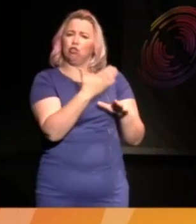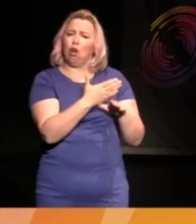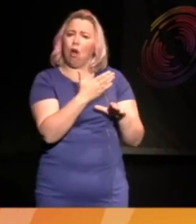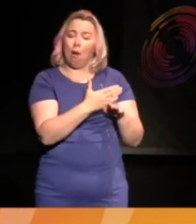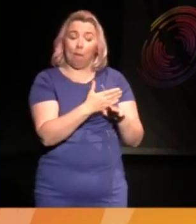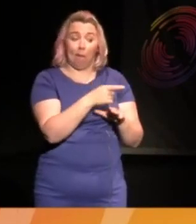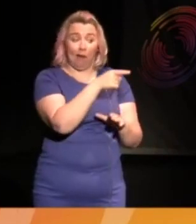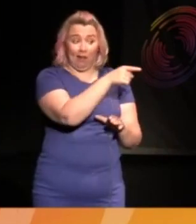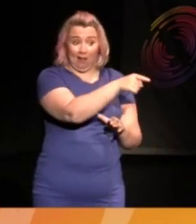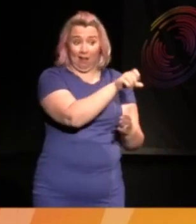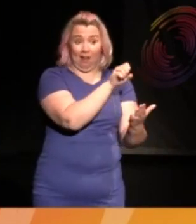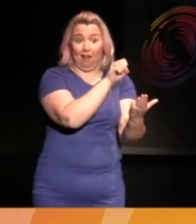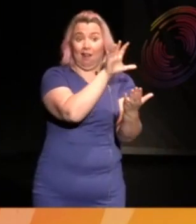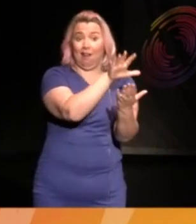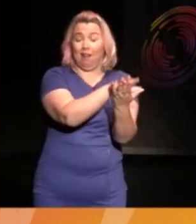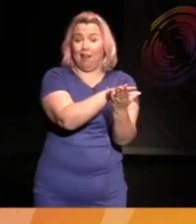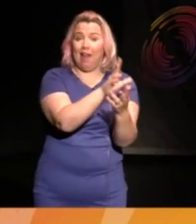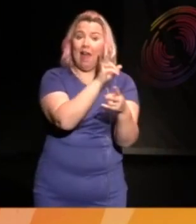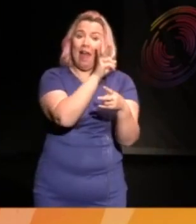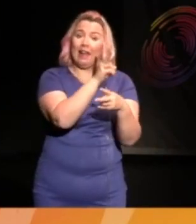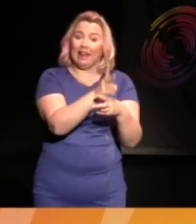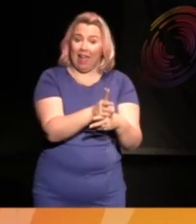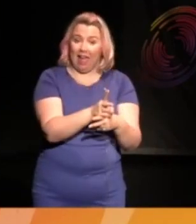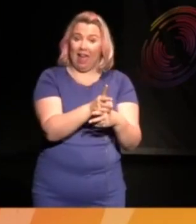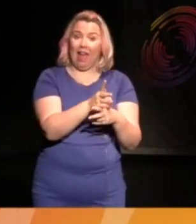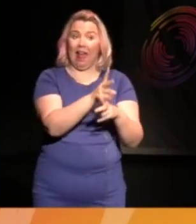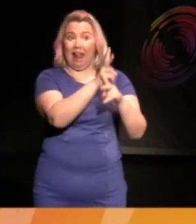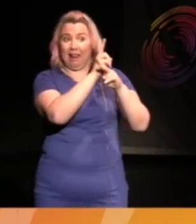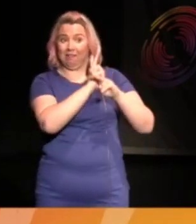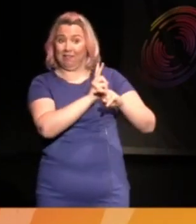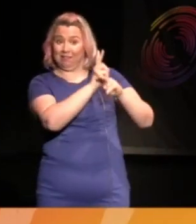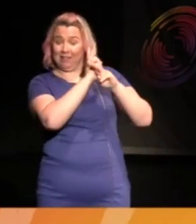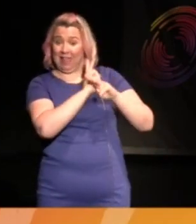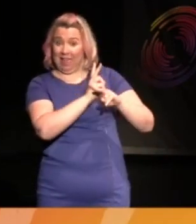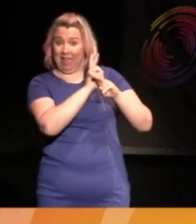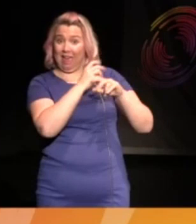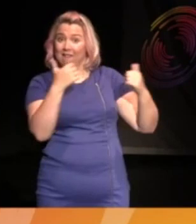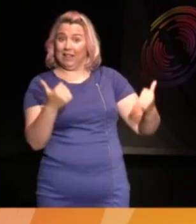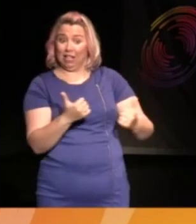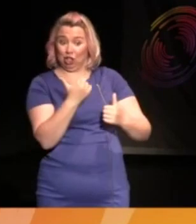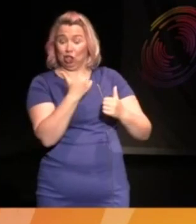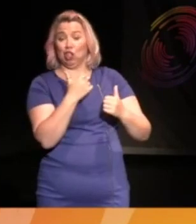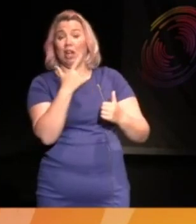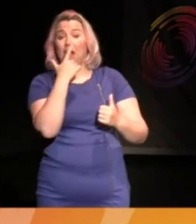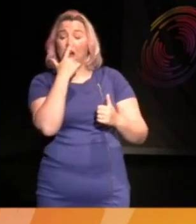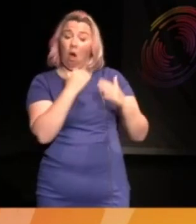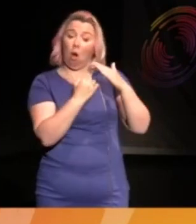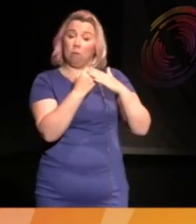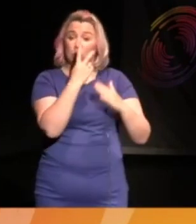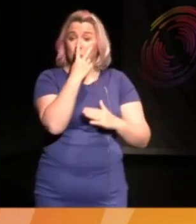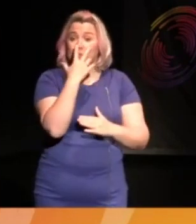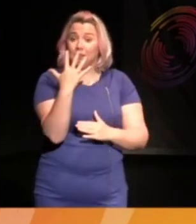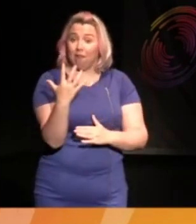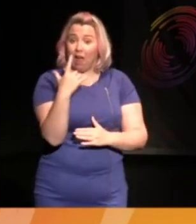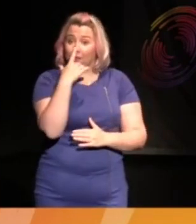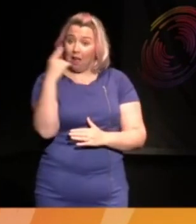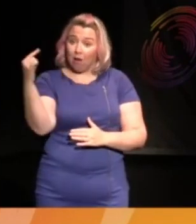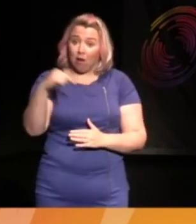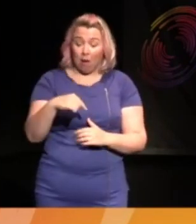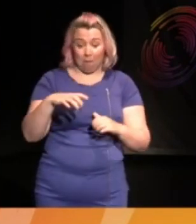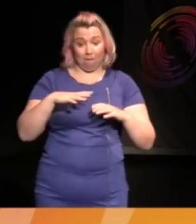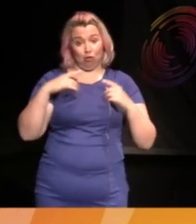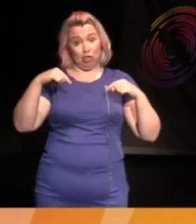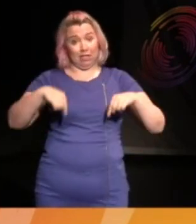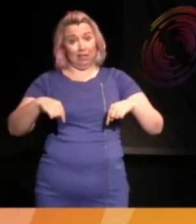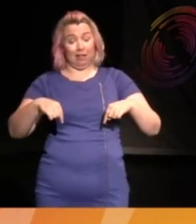that on the agenda of all care leavers in Manchester up to the age of 25 could access that provision that home